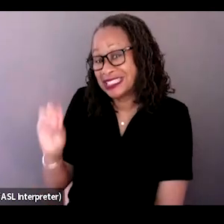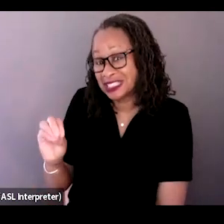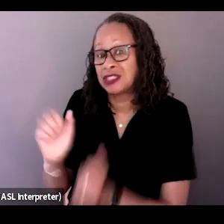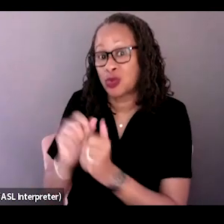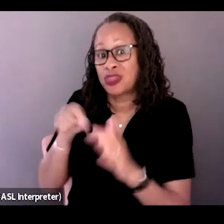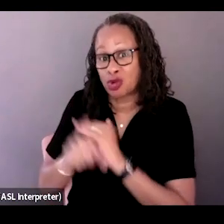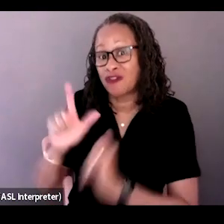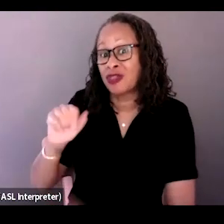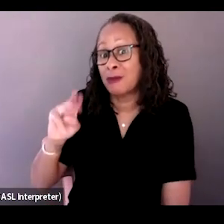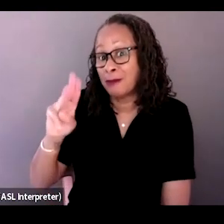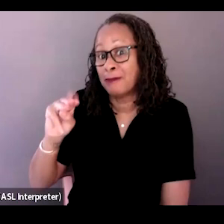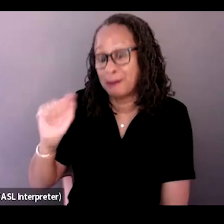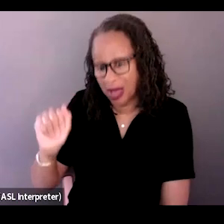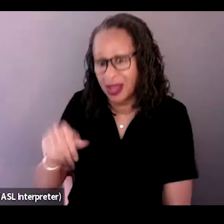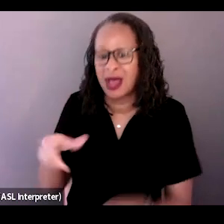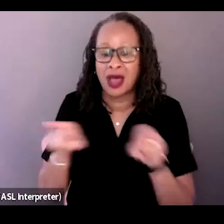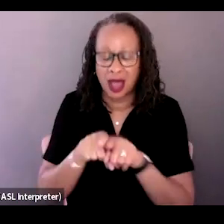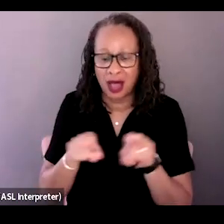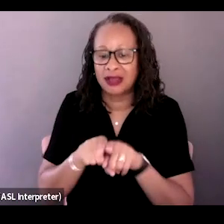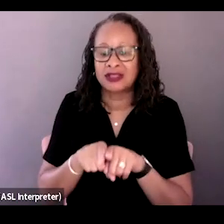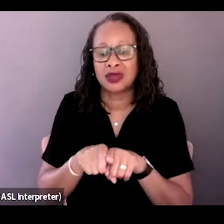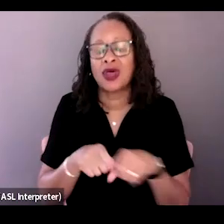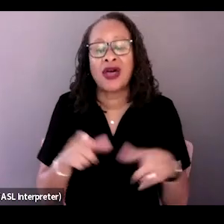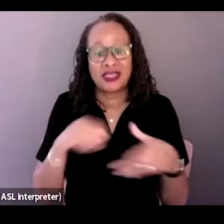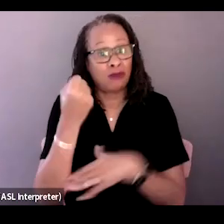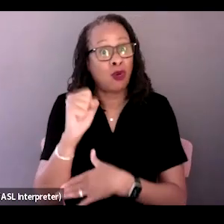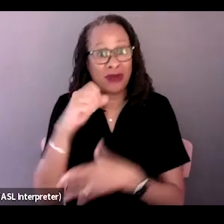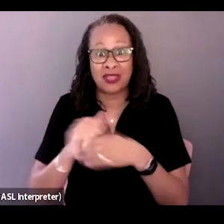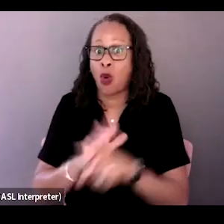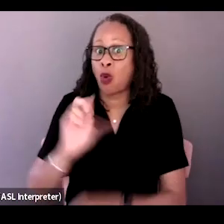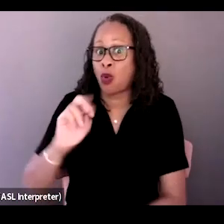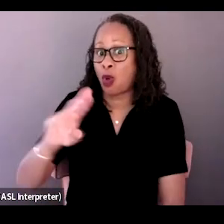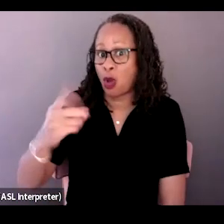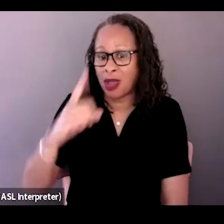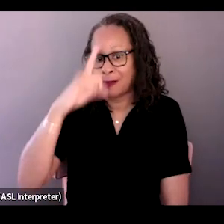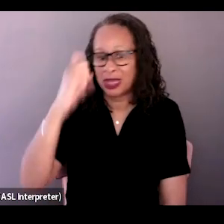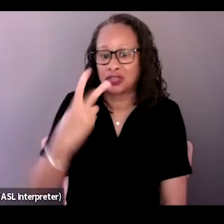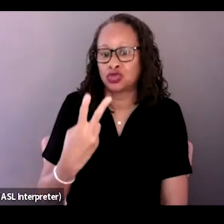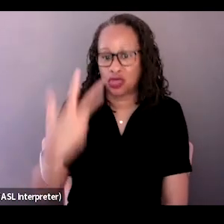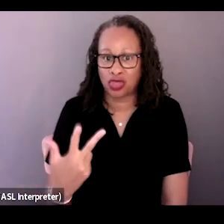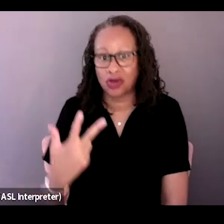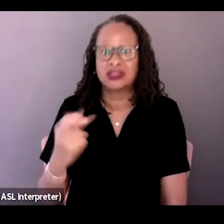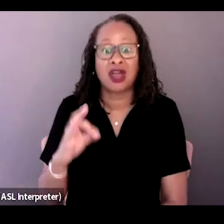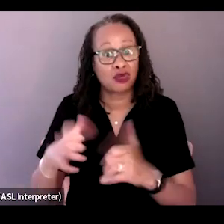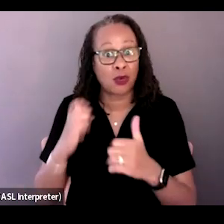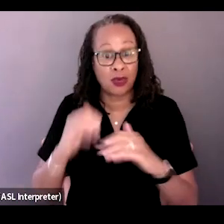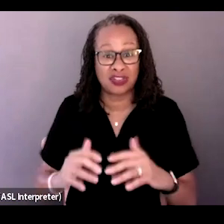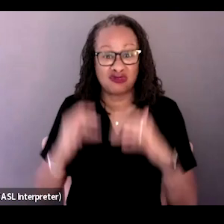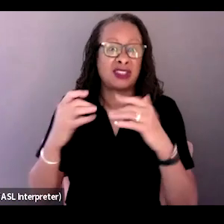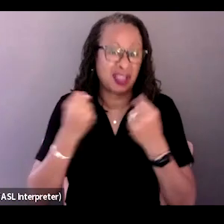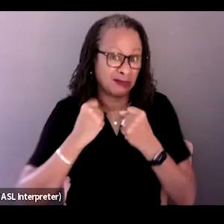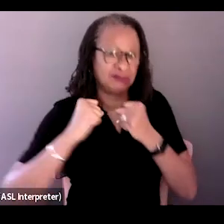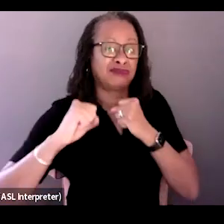and actually also King the Lumumba movement within the whole Congo, because 2/3 of the Lumumbists was rising up against this whole